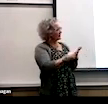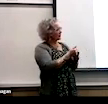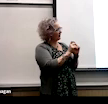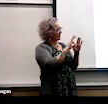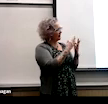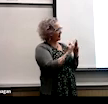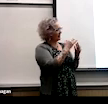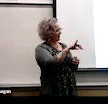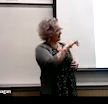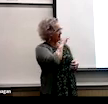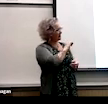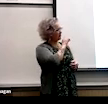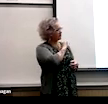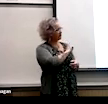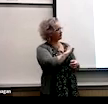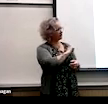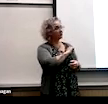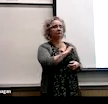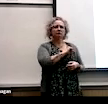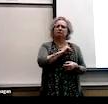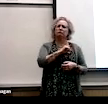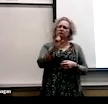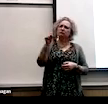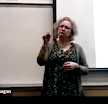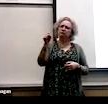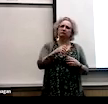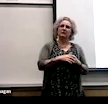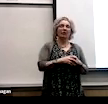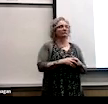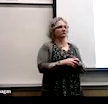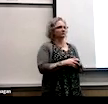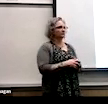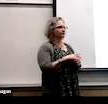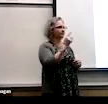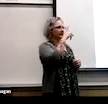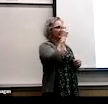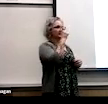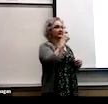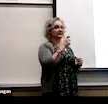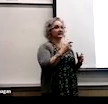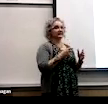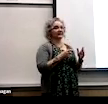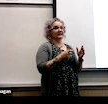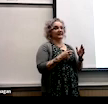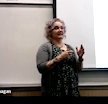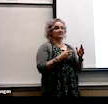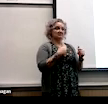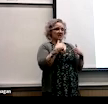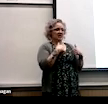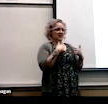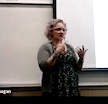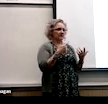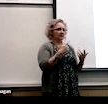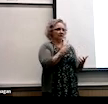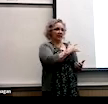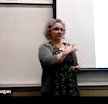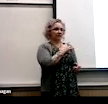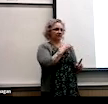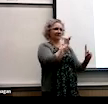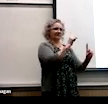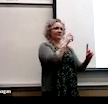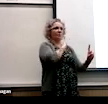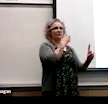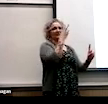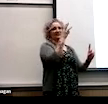I think that I can start planning transition to adult services for somebody when they're 16, 17, but a lot of places won't accept